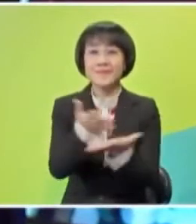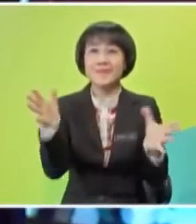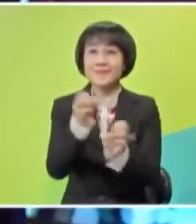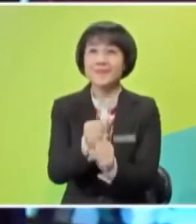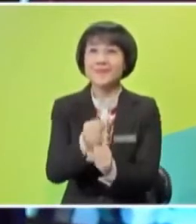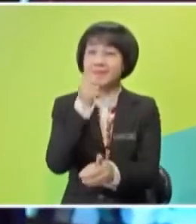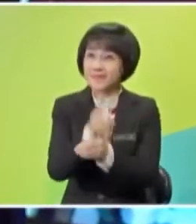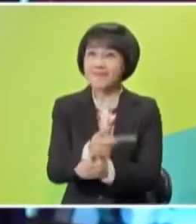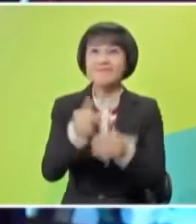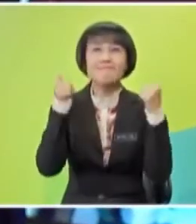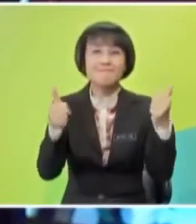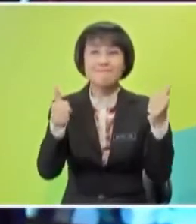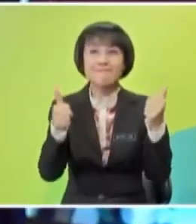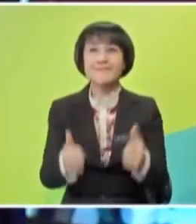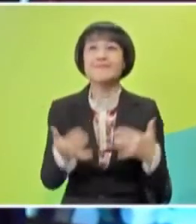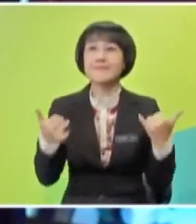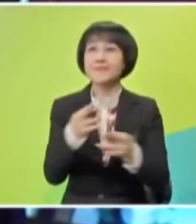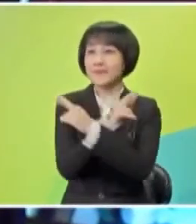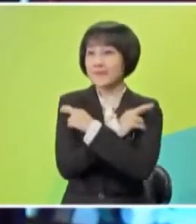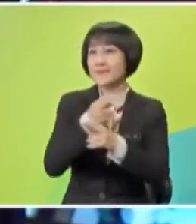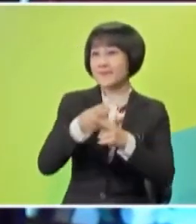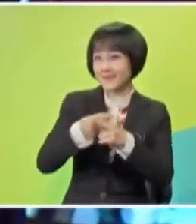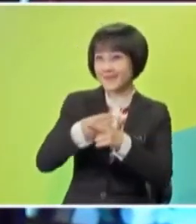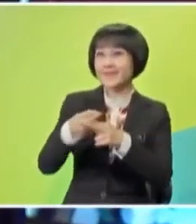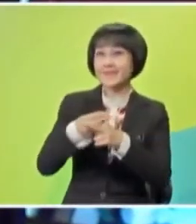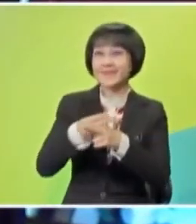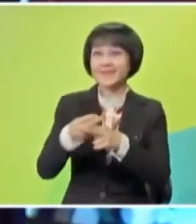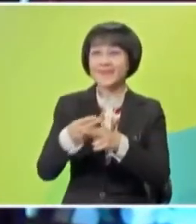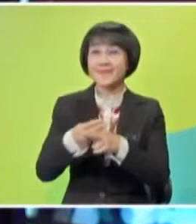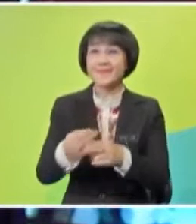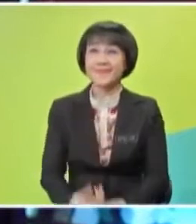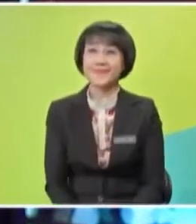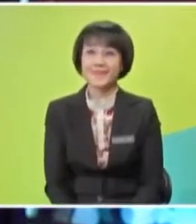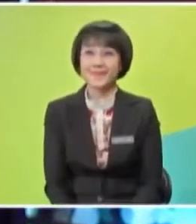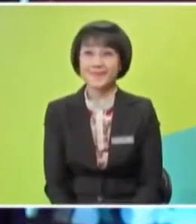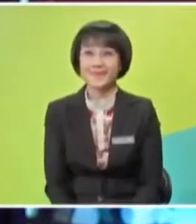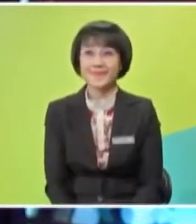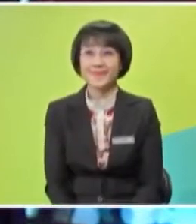to you. And right now we're going to take a short break. Back to you for lower form on Didik TV KPM.